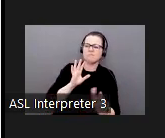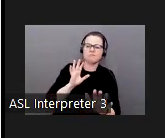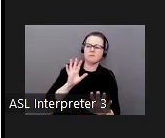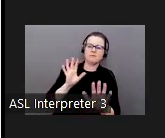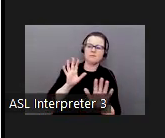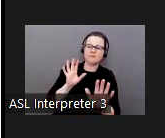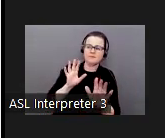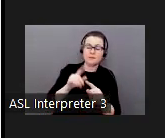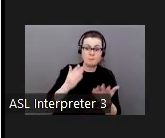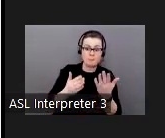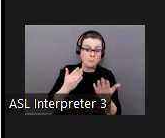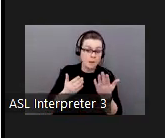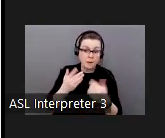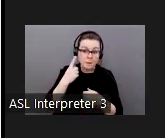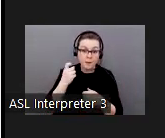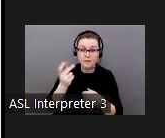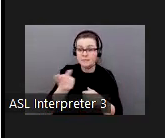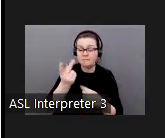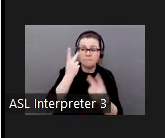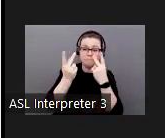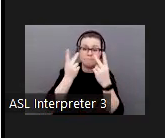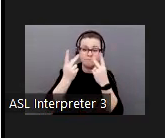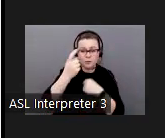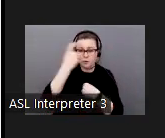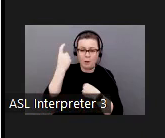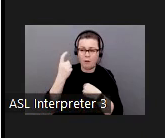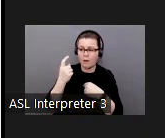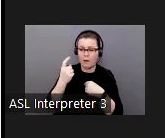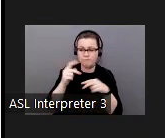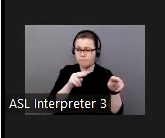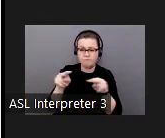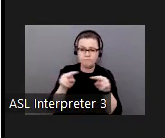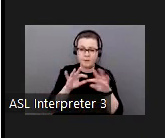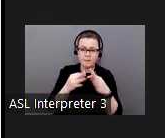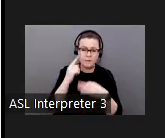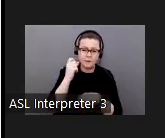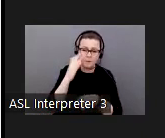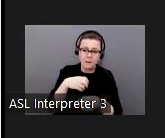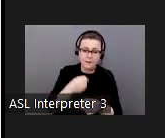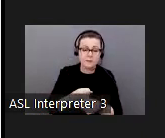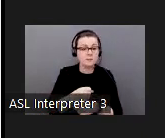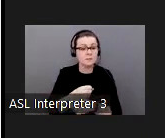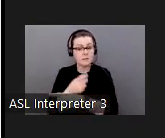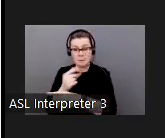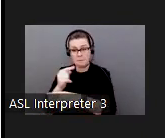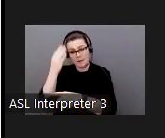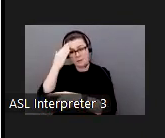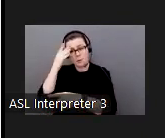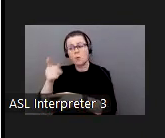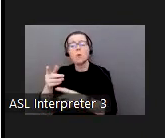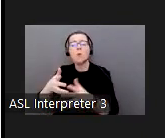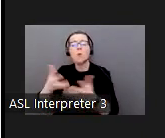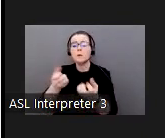over years. Does she know about supports that might be available to her? And if she